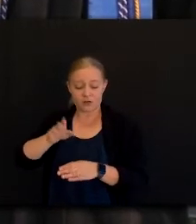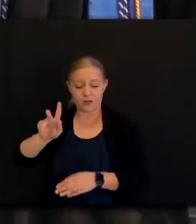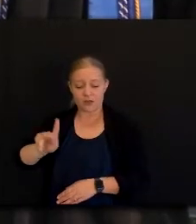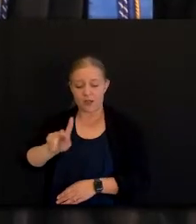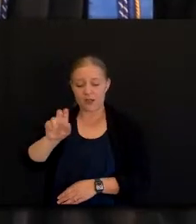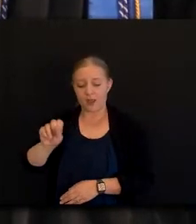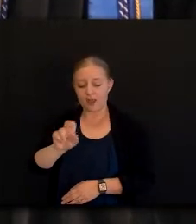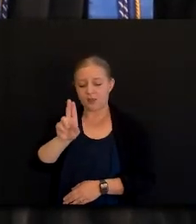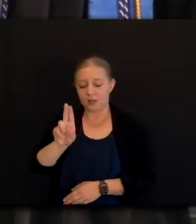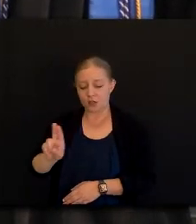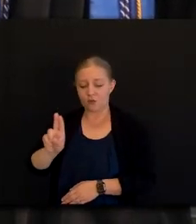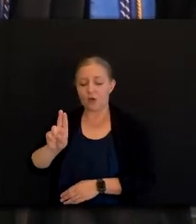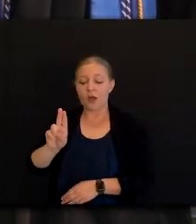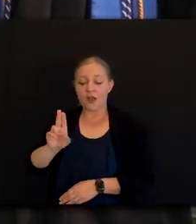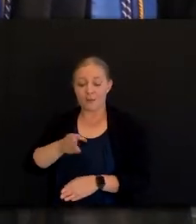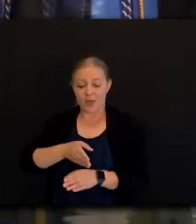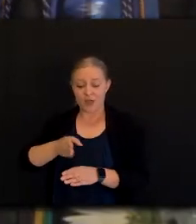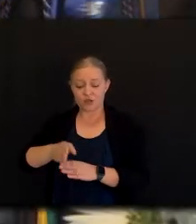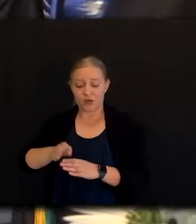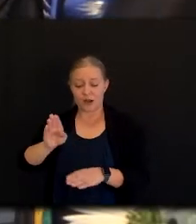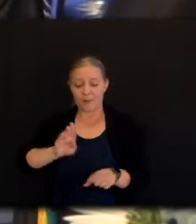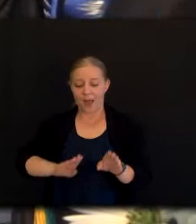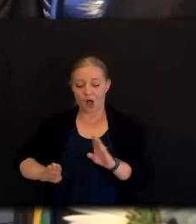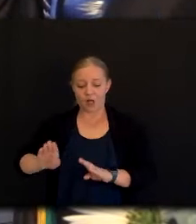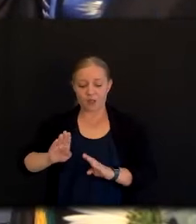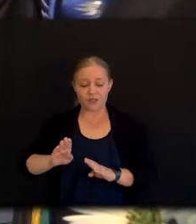Congratulations to our top 10.